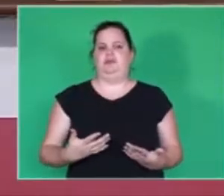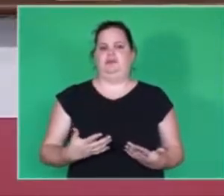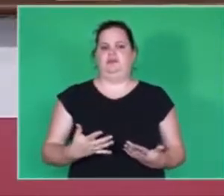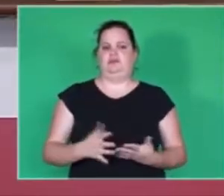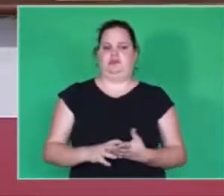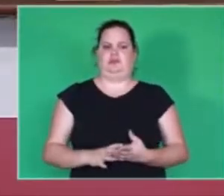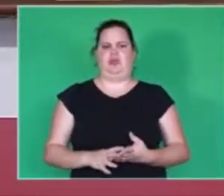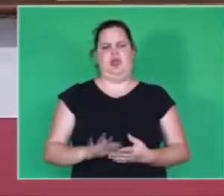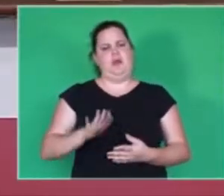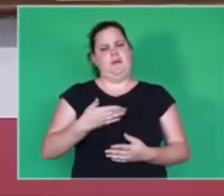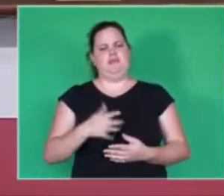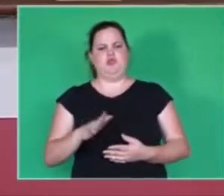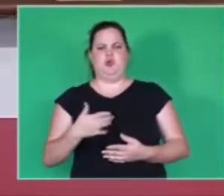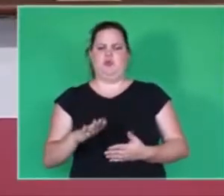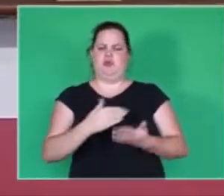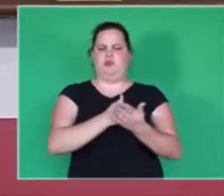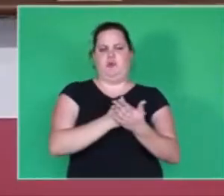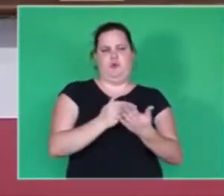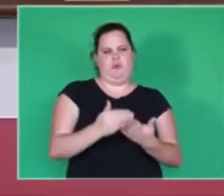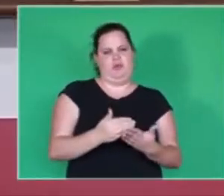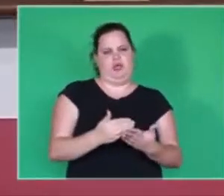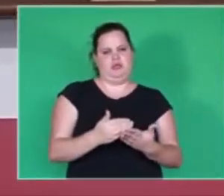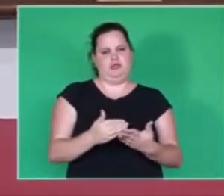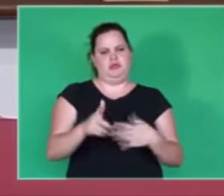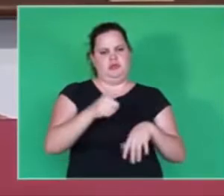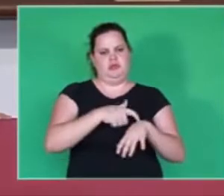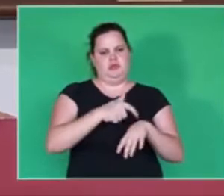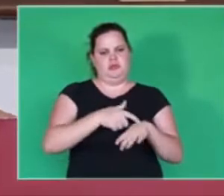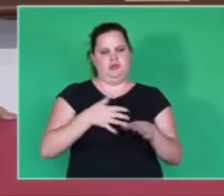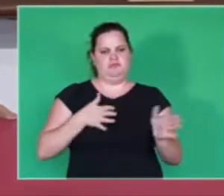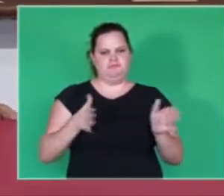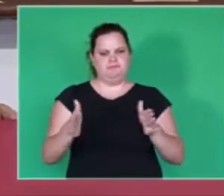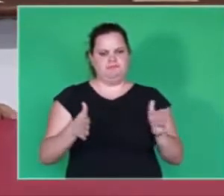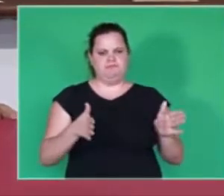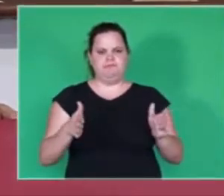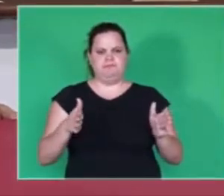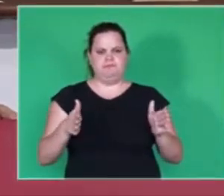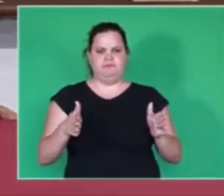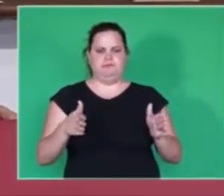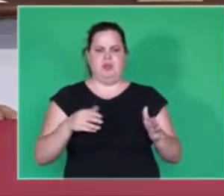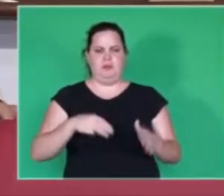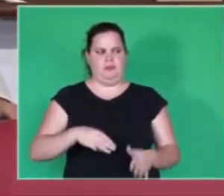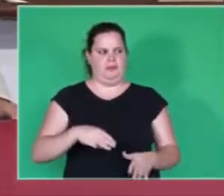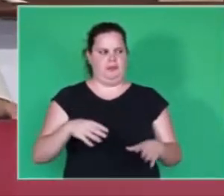425, around the time of the medieval period,